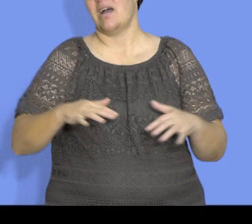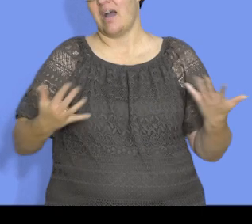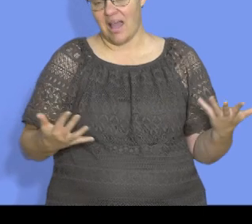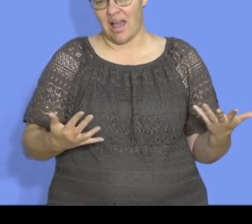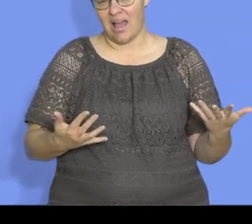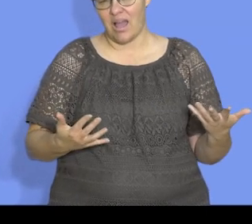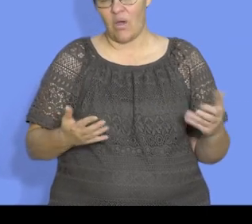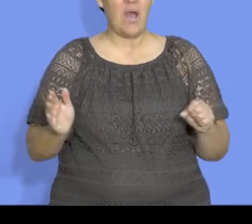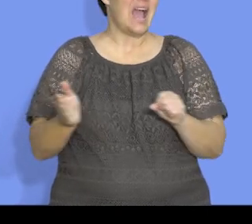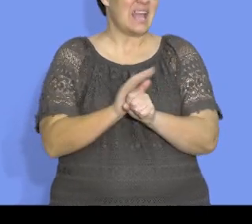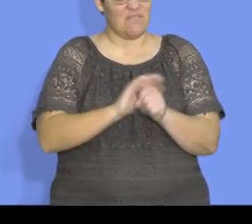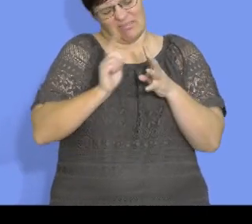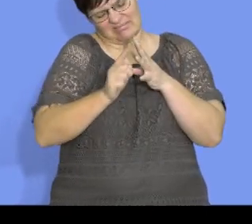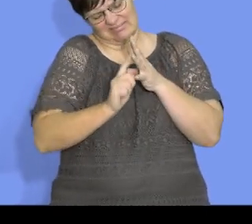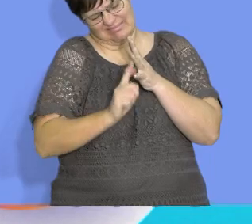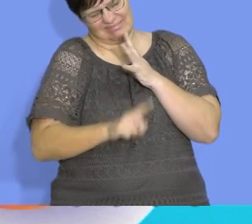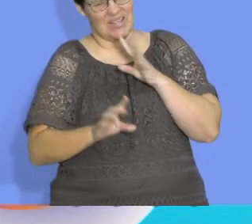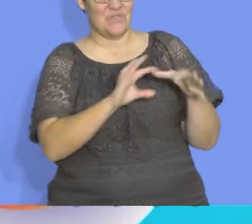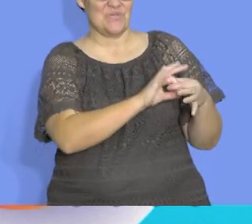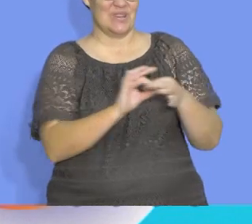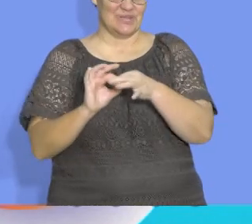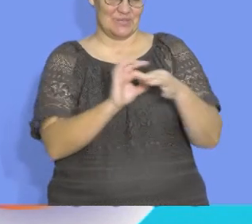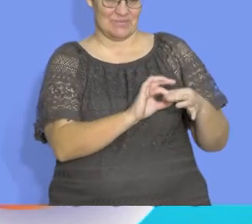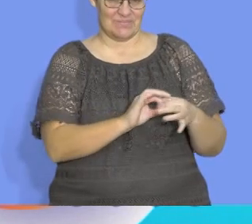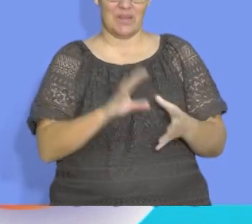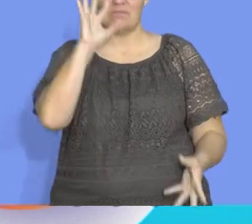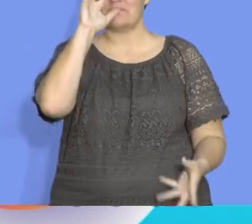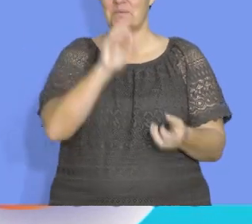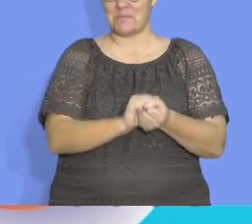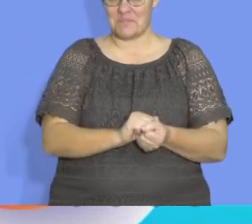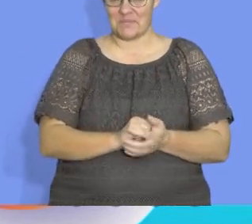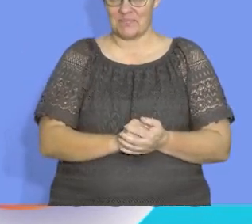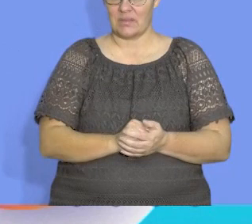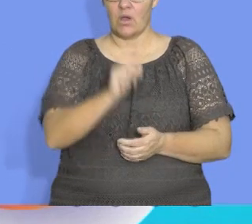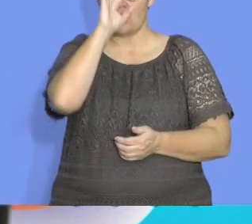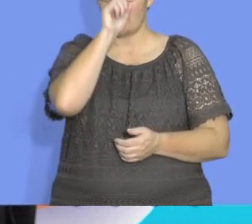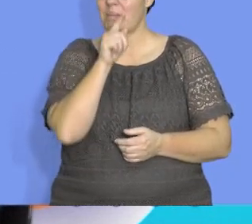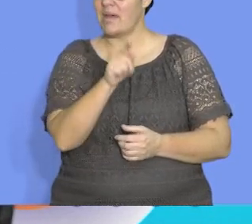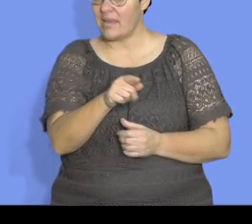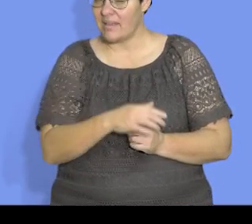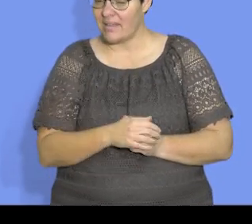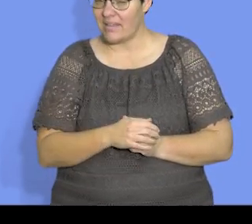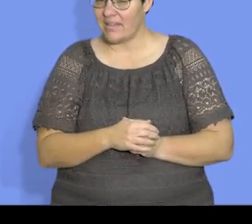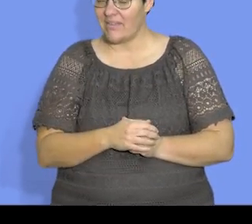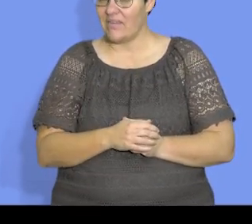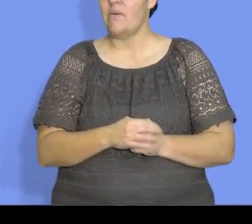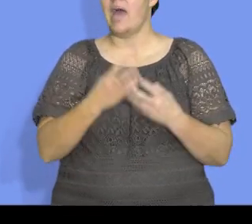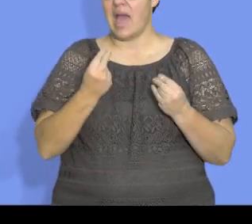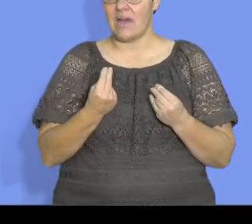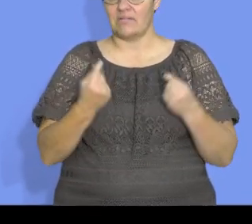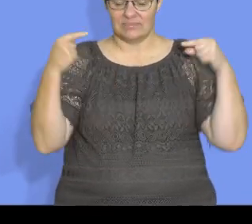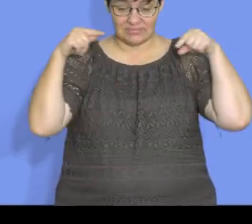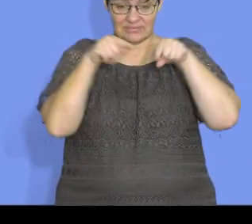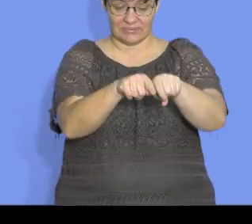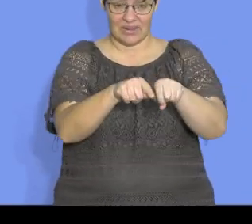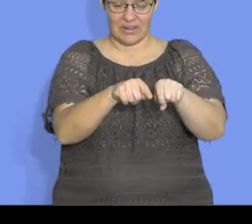Guys, I think we've more or less covered all the different types of relationships. Let's just do a quick recap. Remember, when